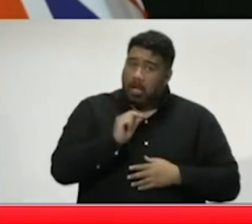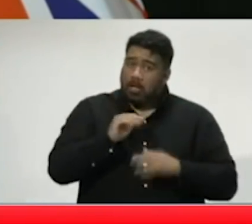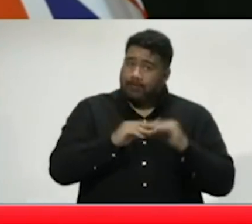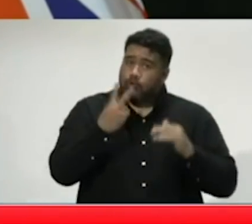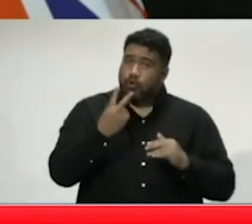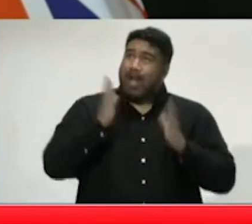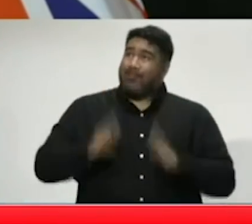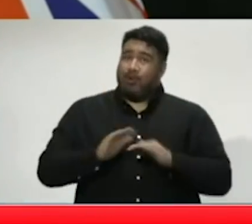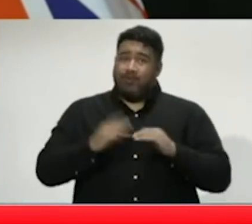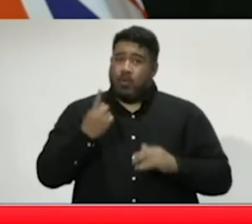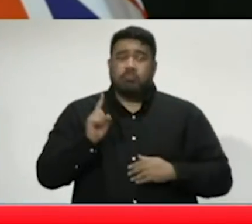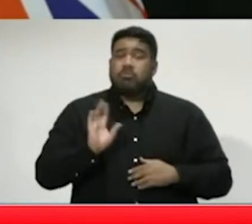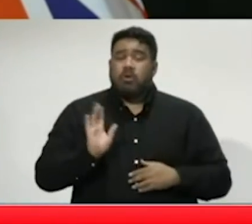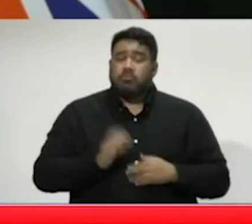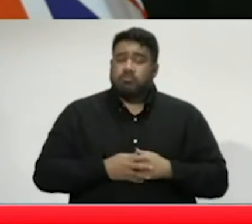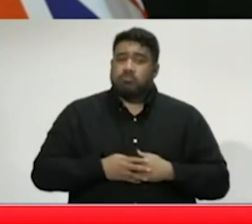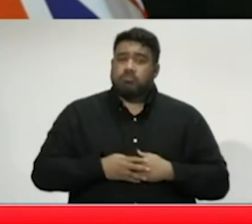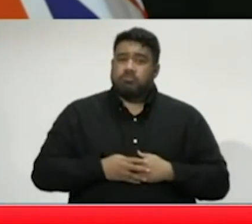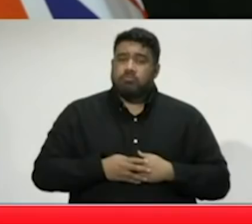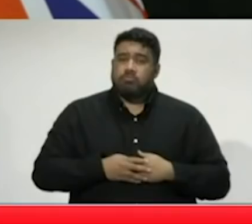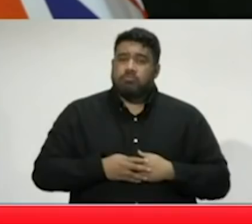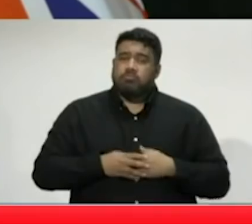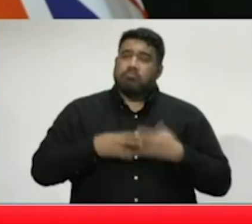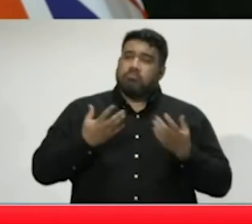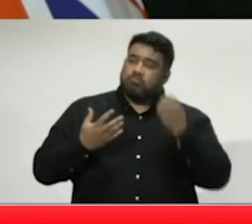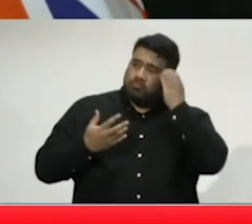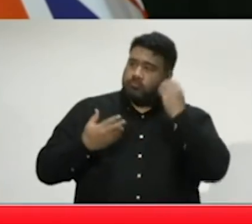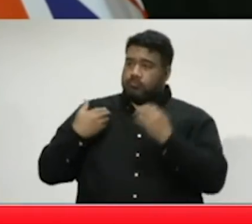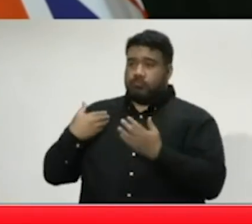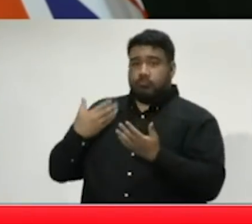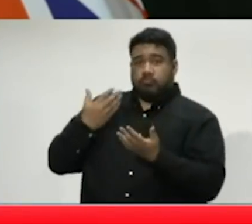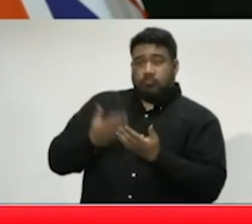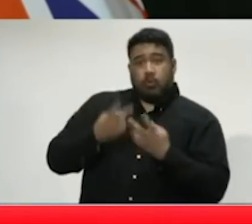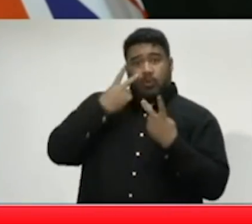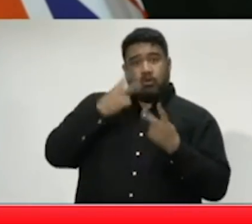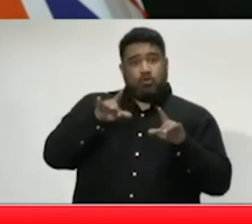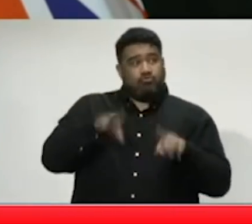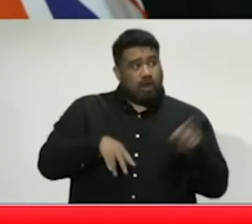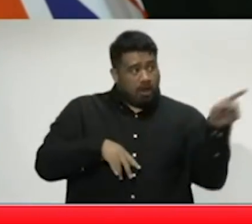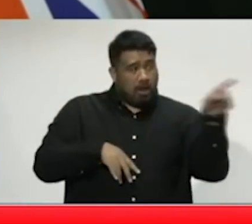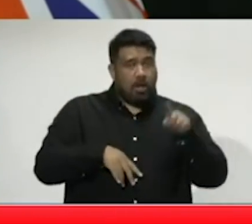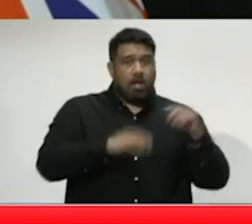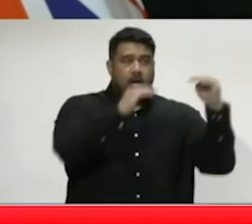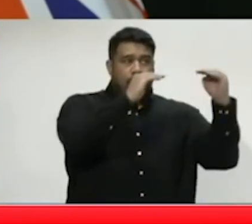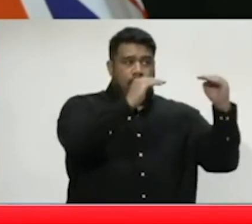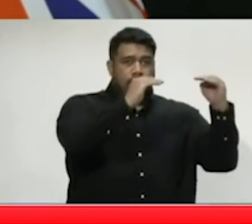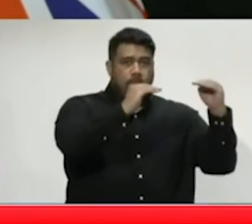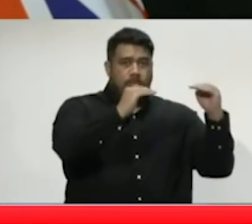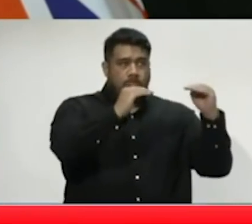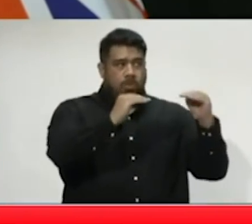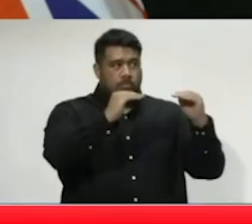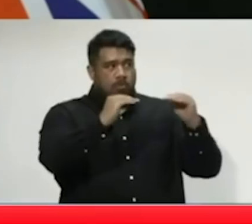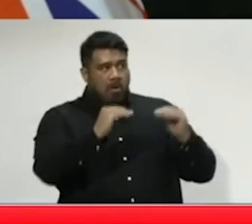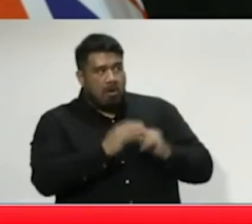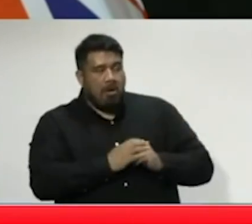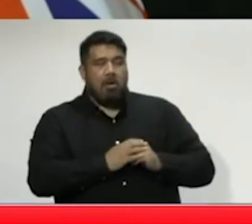other countries have experienced in recent weeks as they de-escalate their restrictions relate to the very activities that evidence shows us are more likely